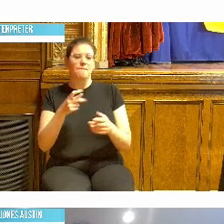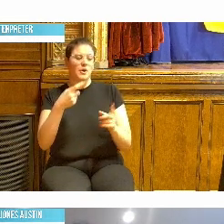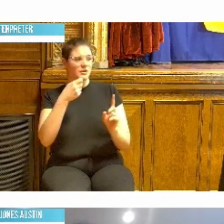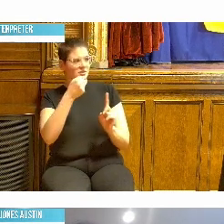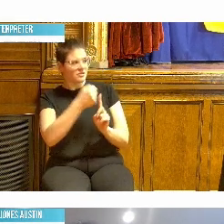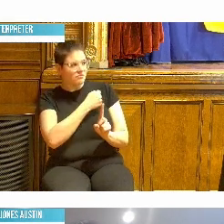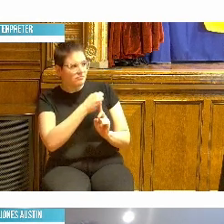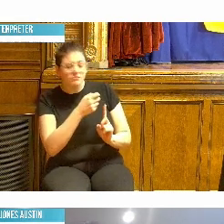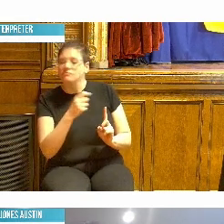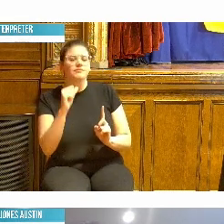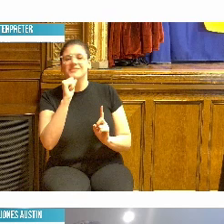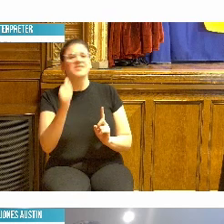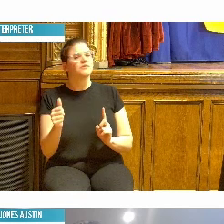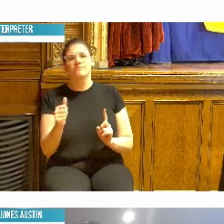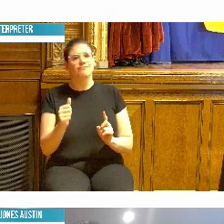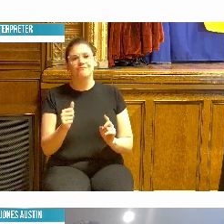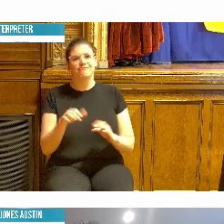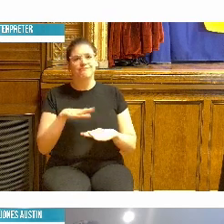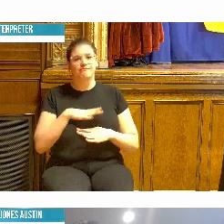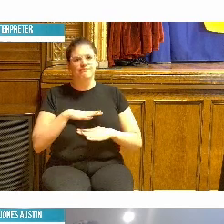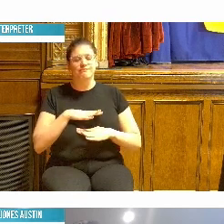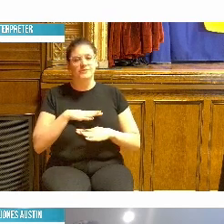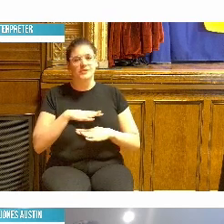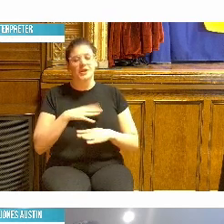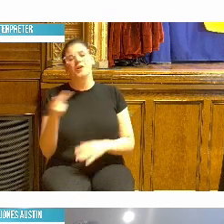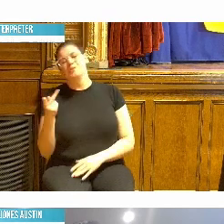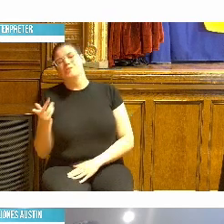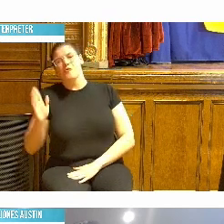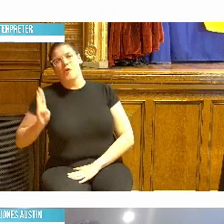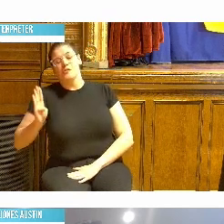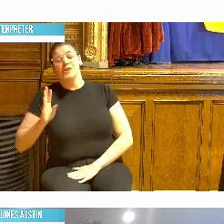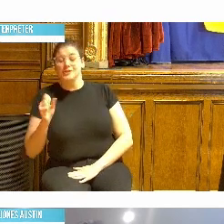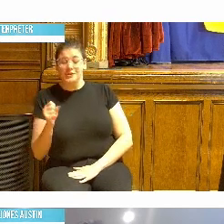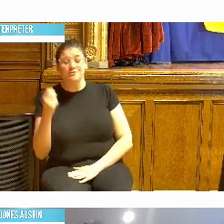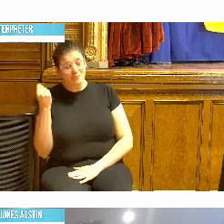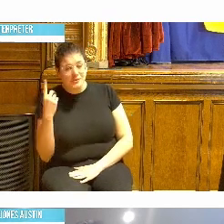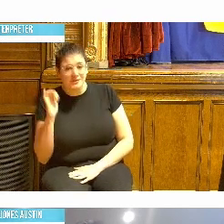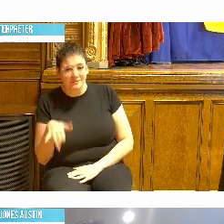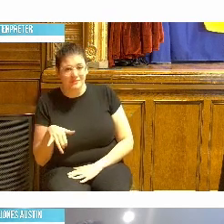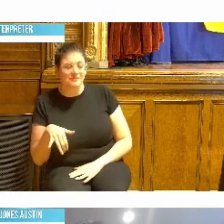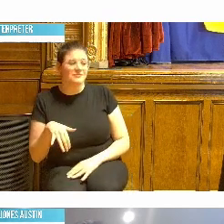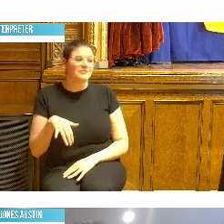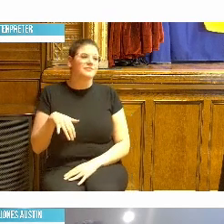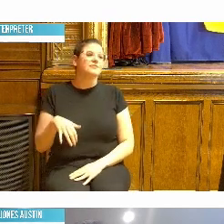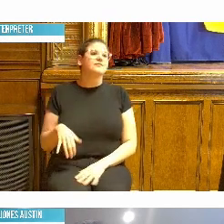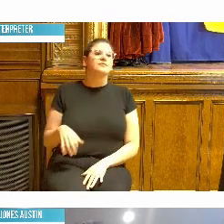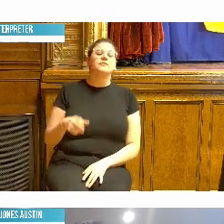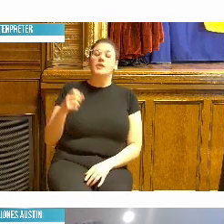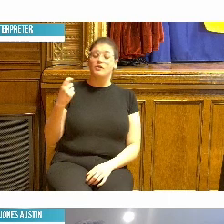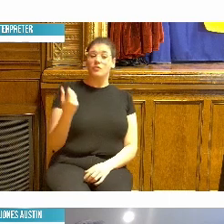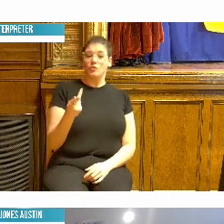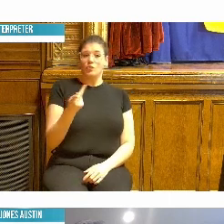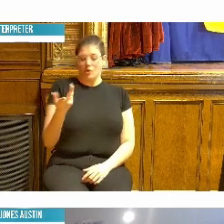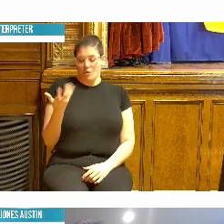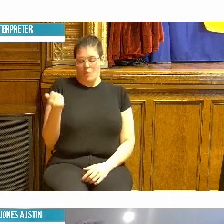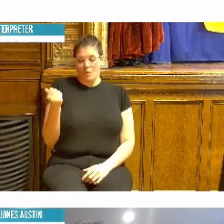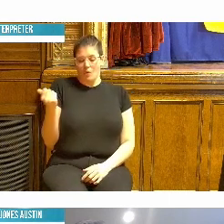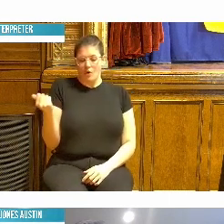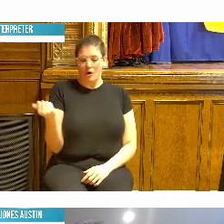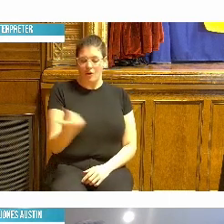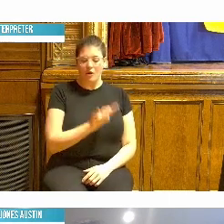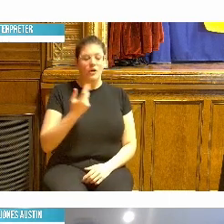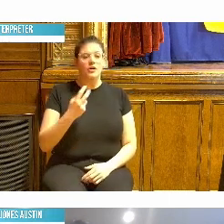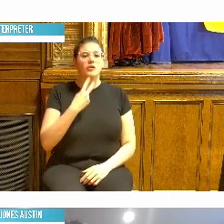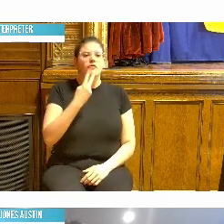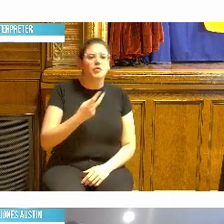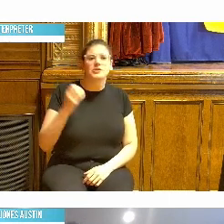saying. But we want to honor the time and space. We want to ensure that all voices are heard. Please be